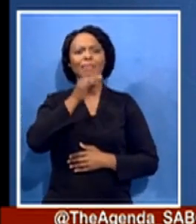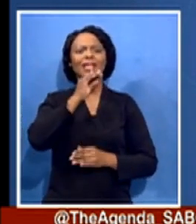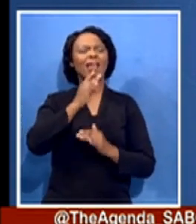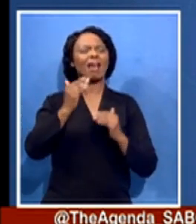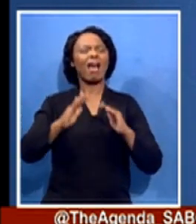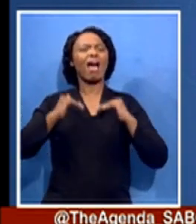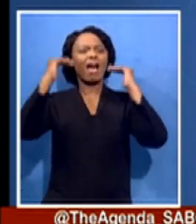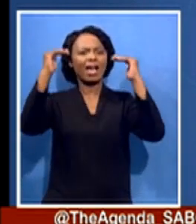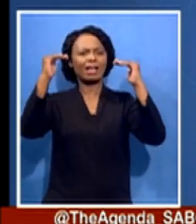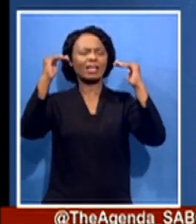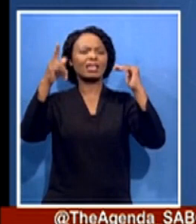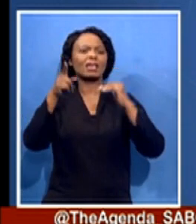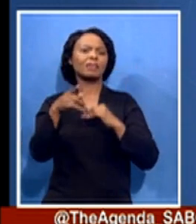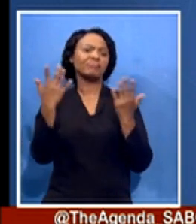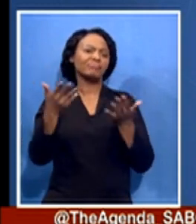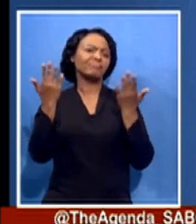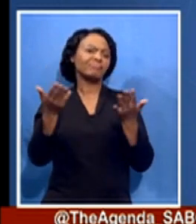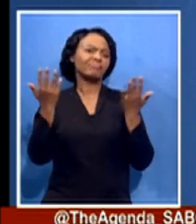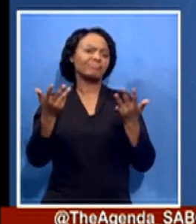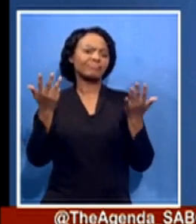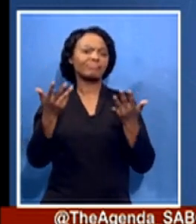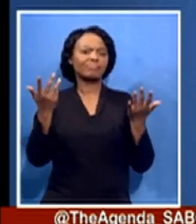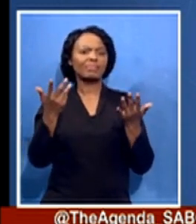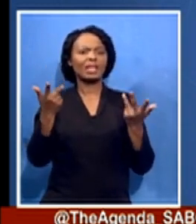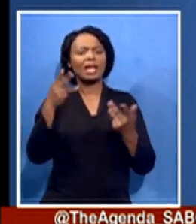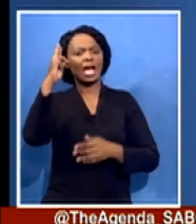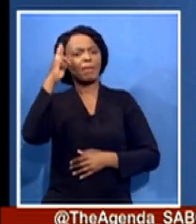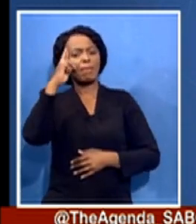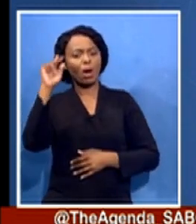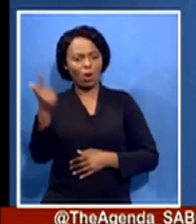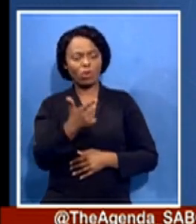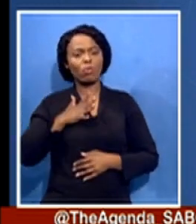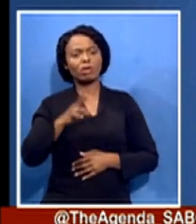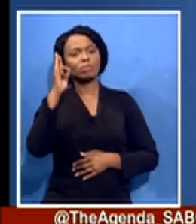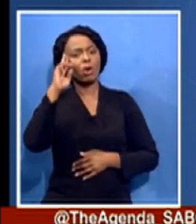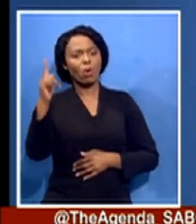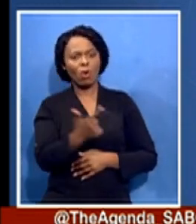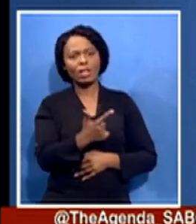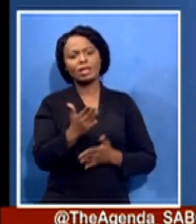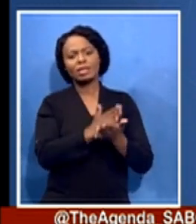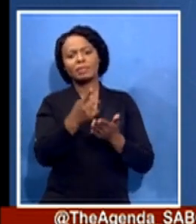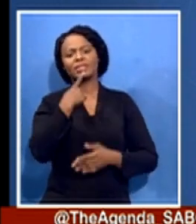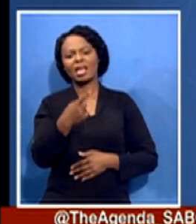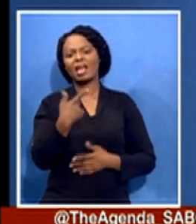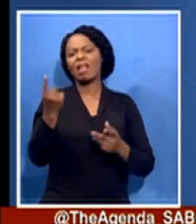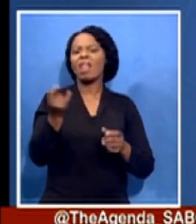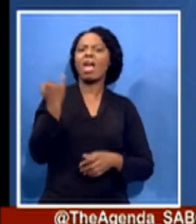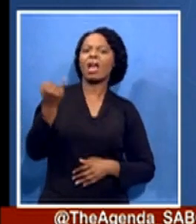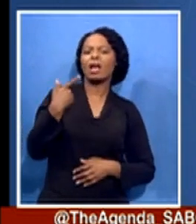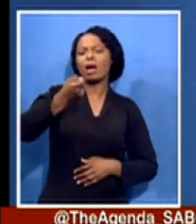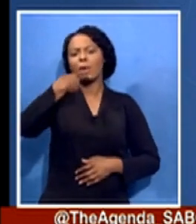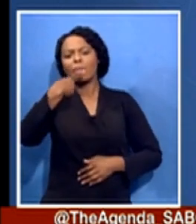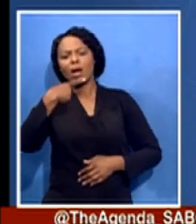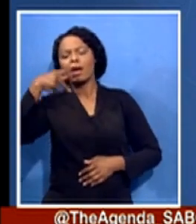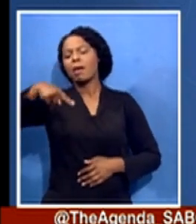Perhaps I'll just remind everybody, everyone's familiar with, say, taking a Panado or an aspirin. Yeah. Everyone's had an antibiotic. Some people